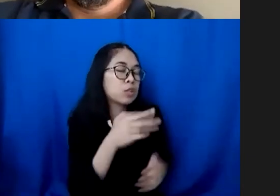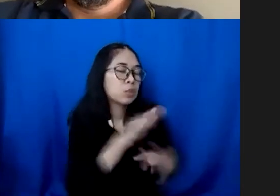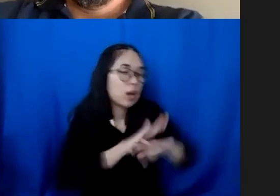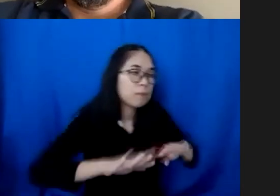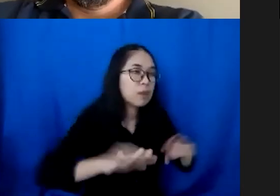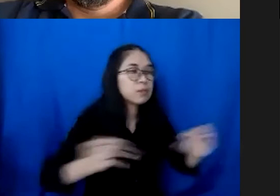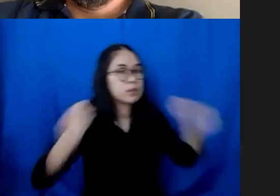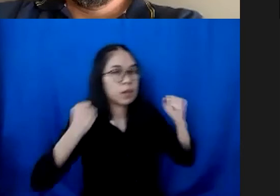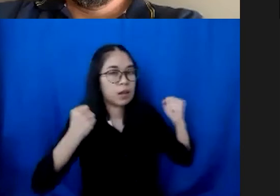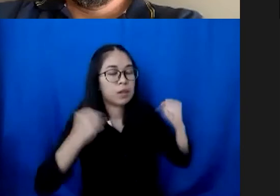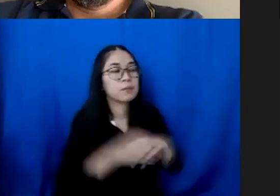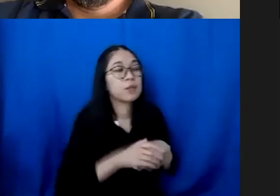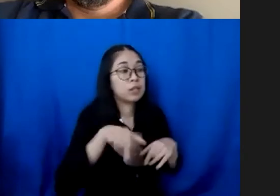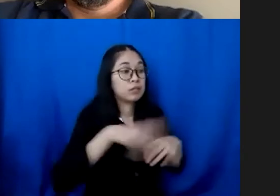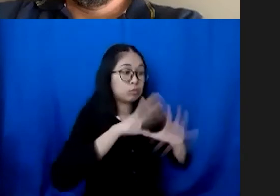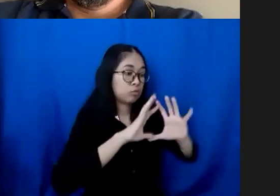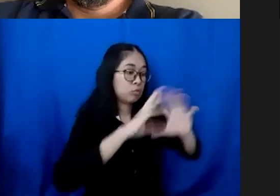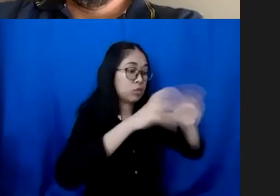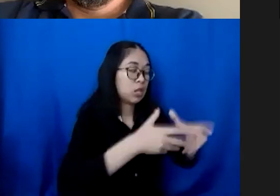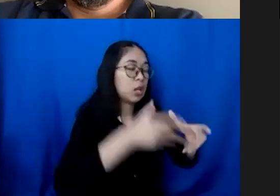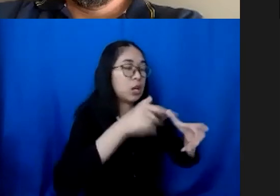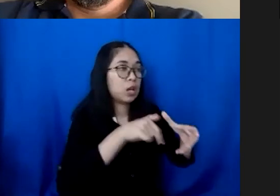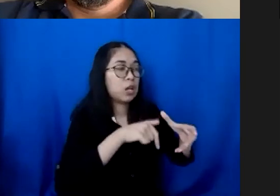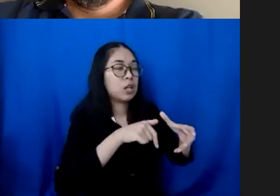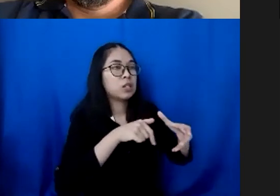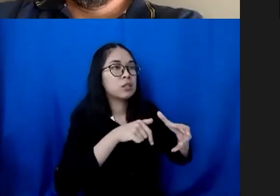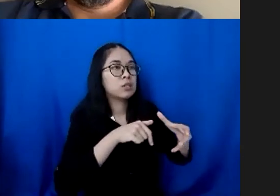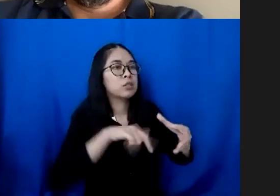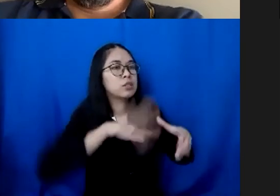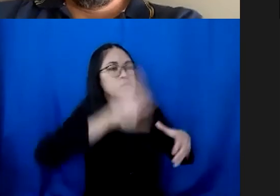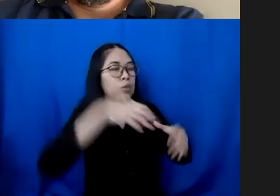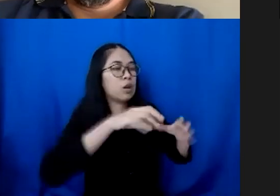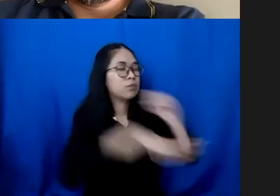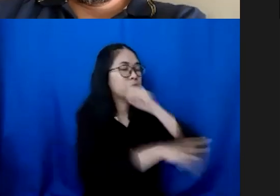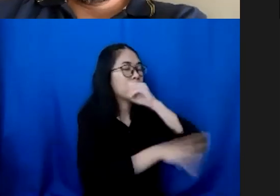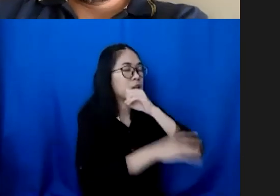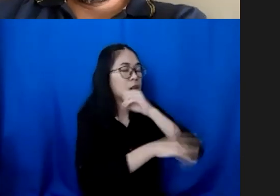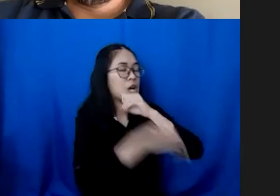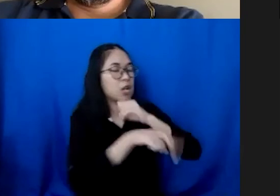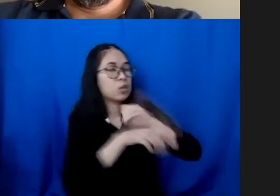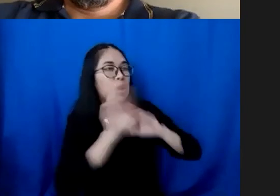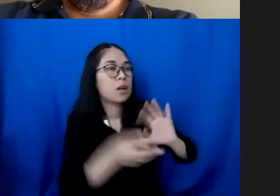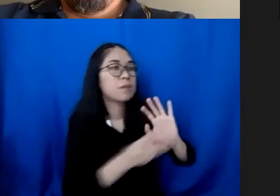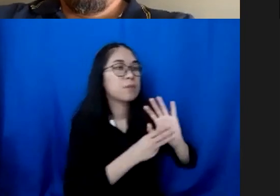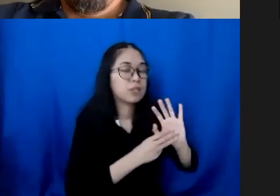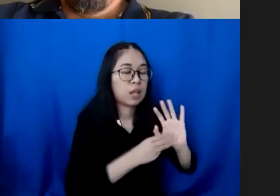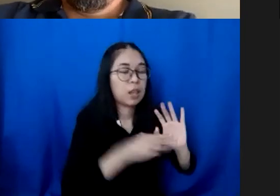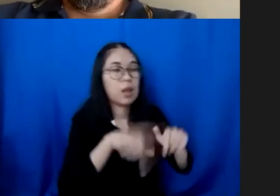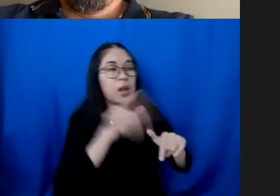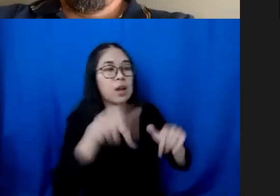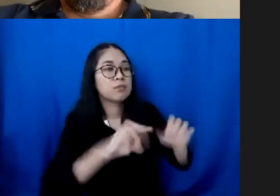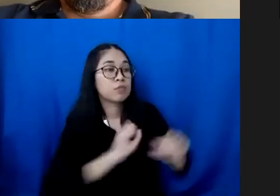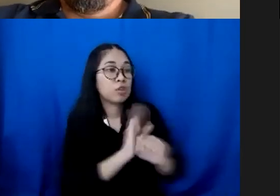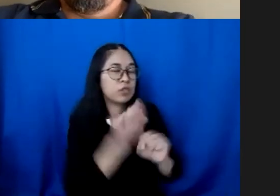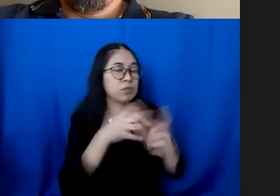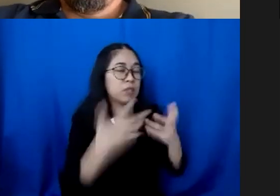region in particular, our neighbours, our friends, are facing this terrible crisis of COVID. And so what we are trying to do